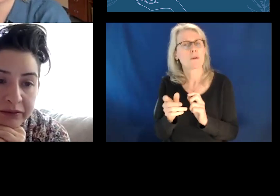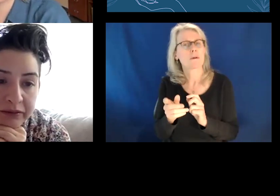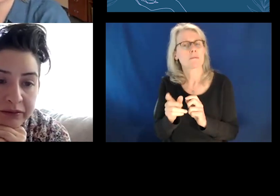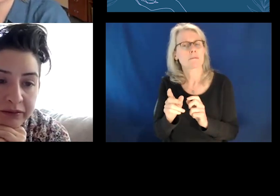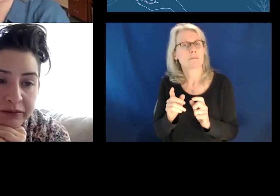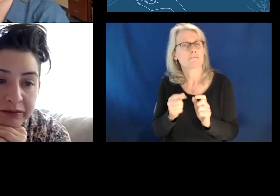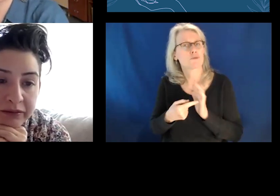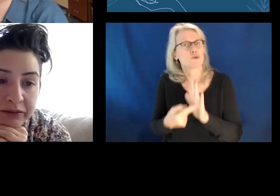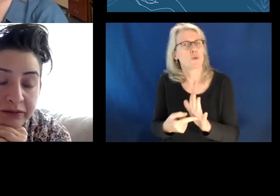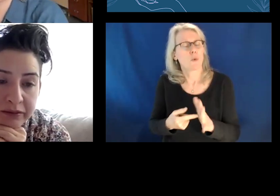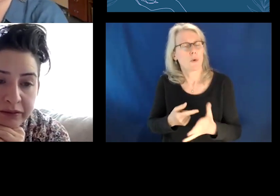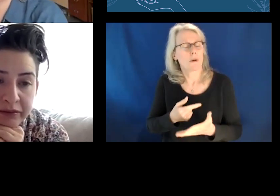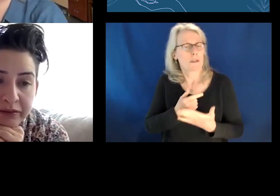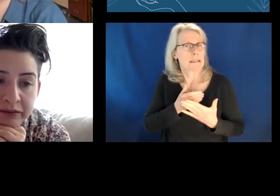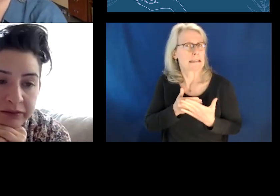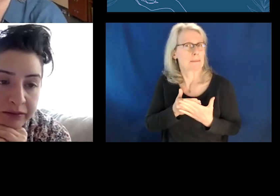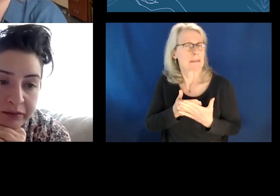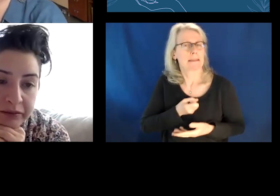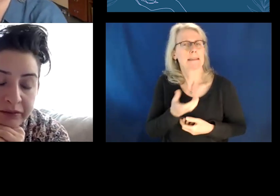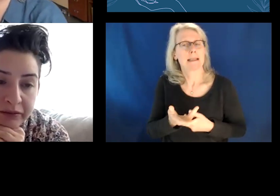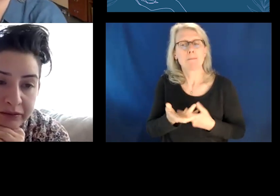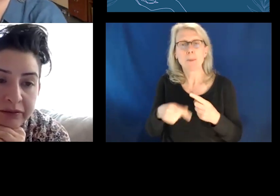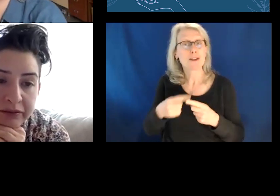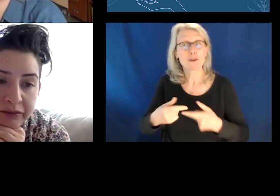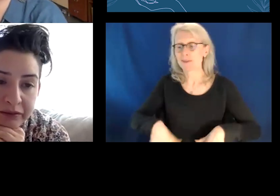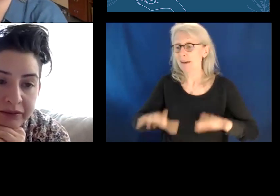about, you know, the leaving the room,